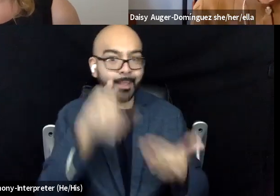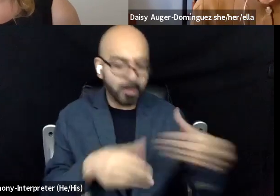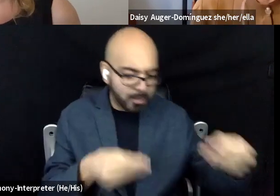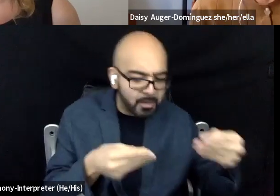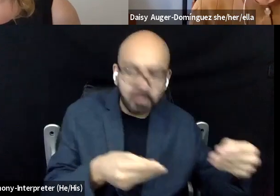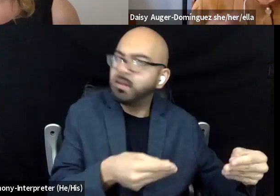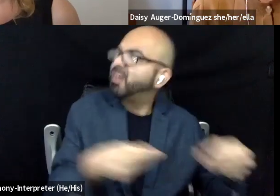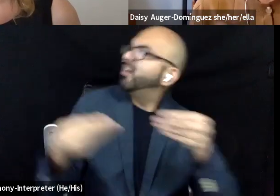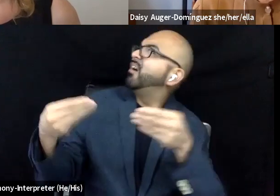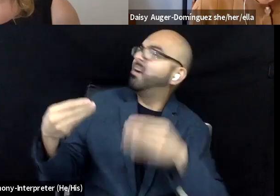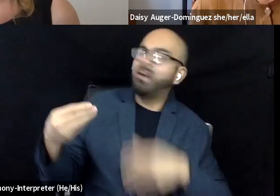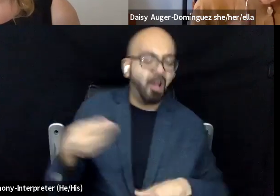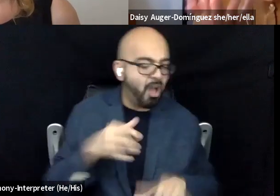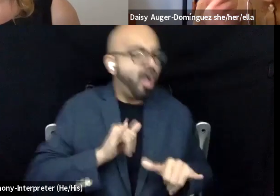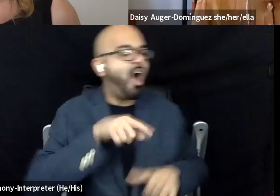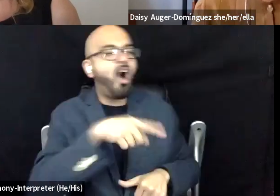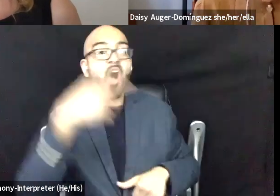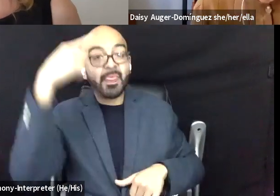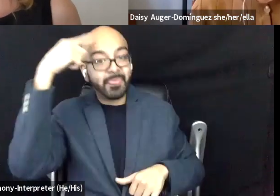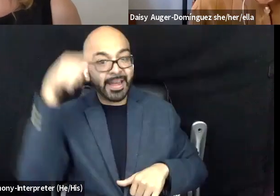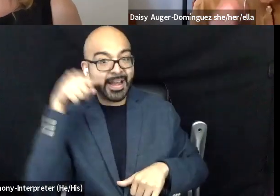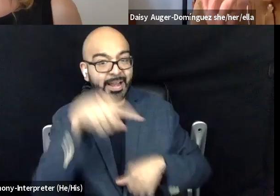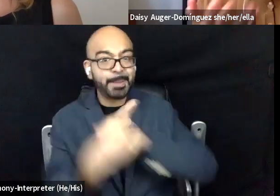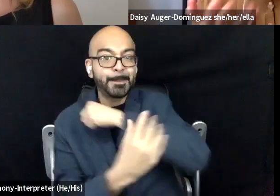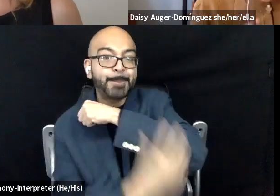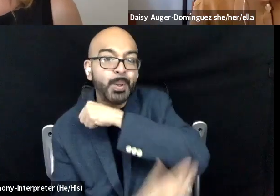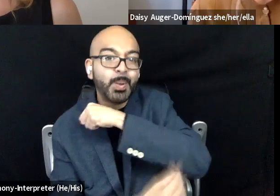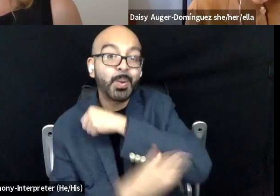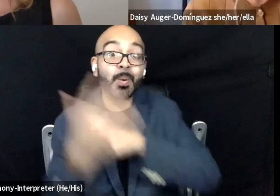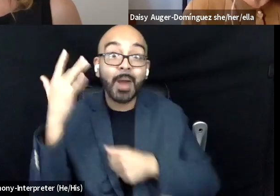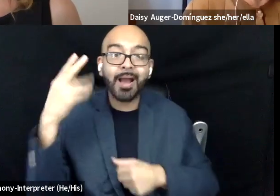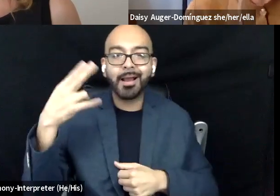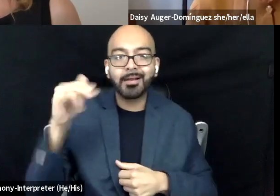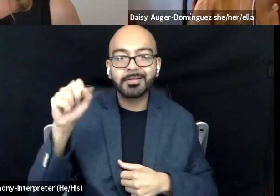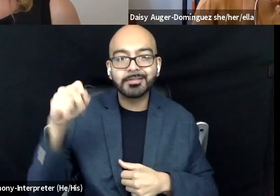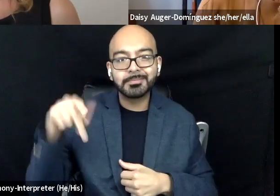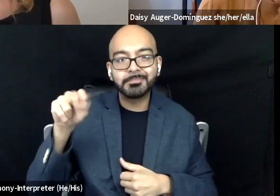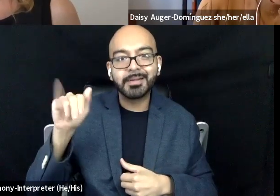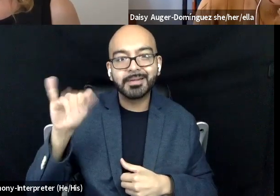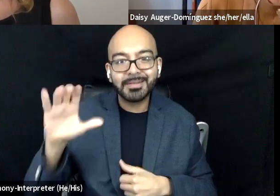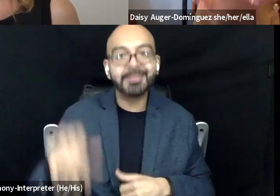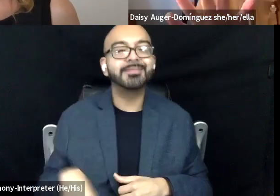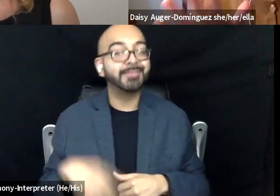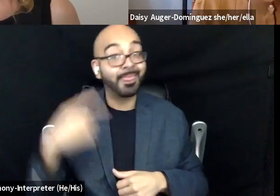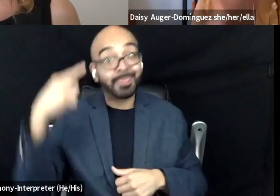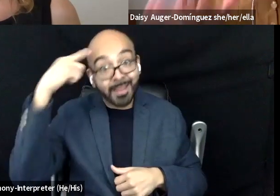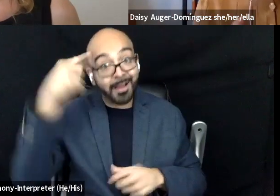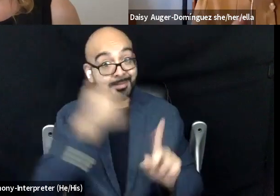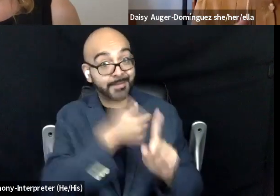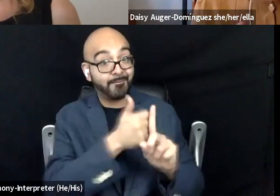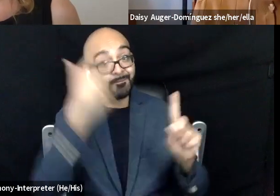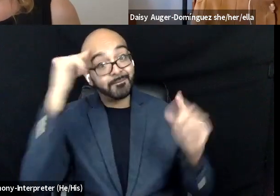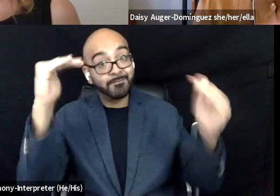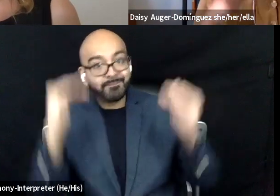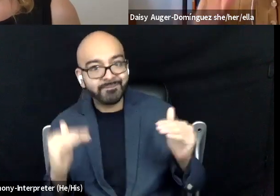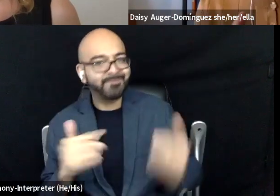think you're poor because you're Hispanic, and they think you're uneducated because you're poor and Hispanic. And needless to say, I did not attend